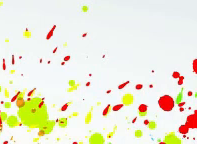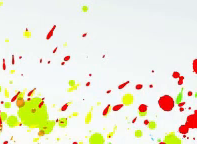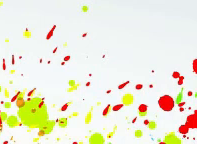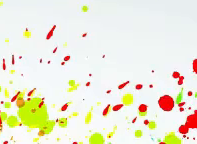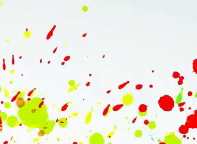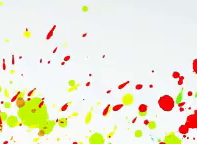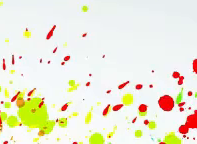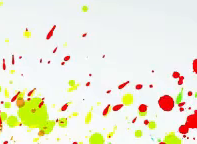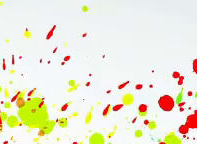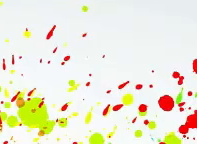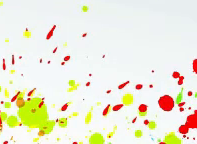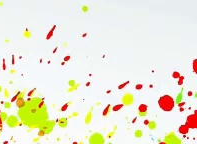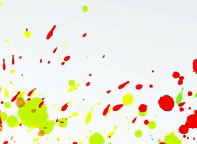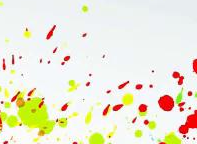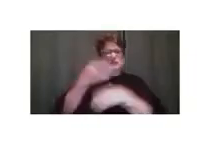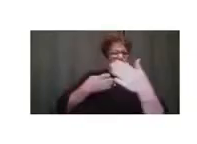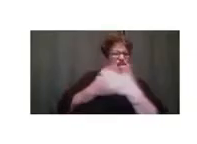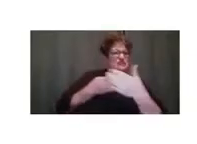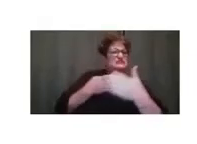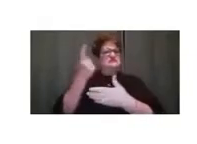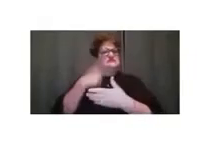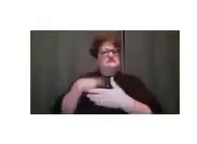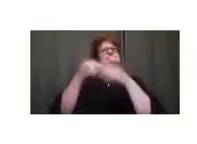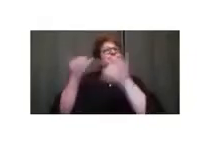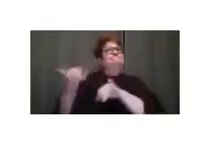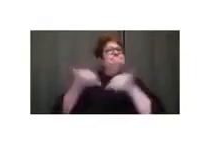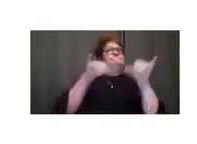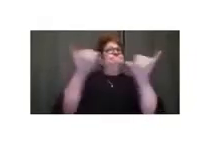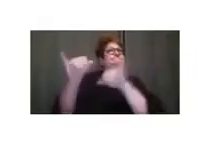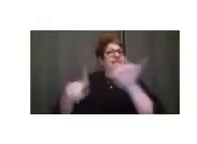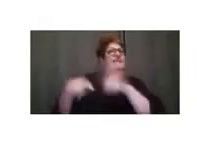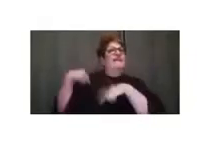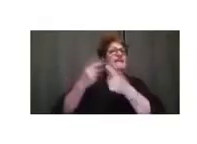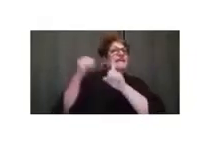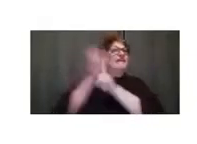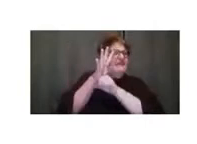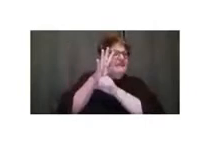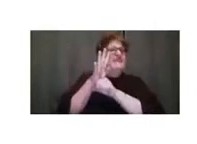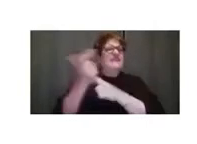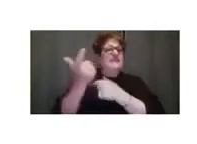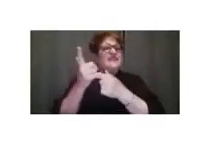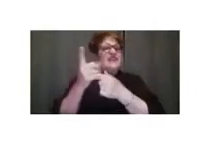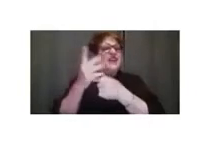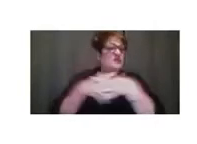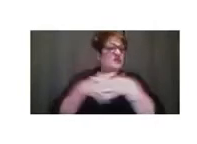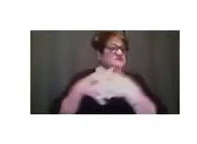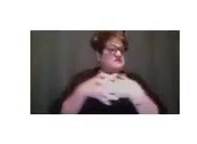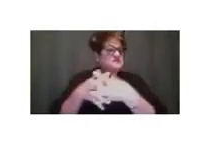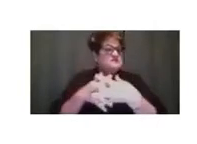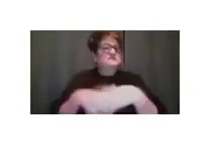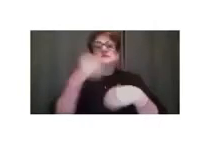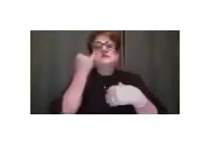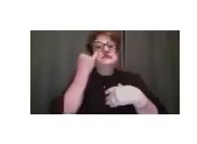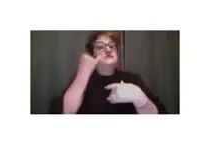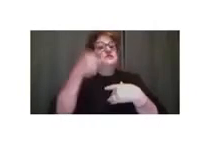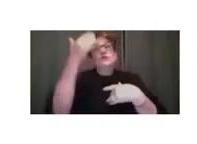on the prejudices and stereotypes that we've been exposed to in our society. But if we were aware of that thinking, we simply know better and